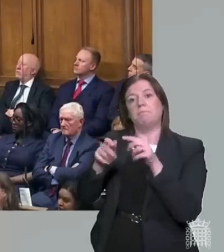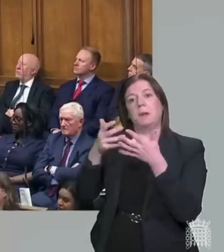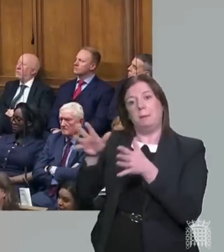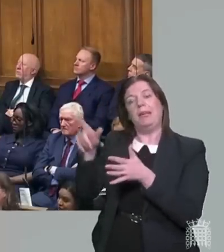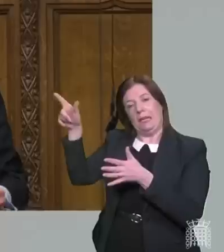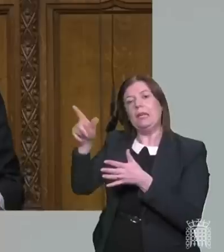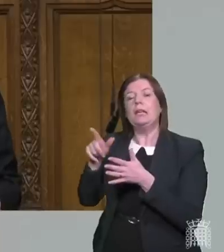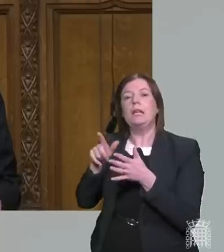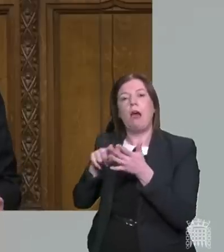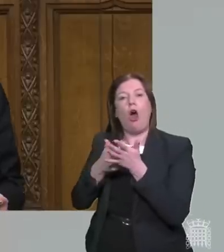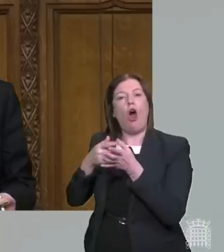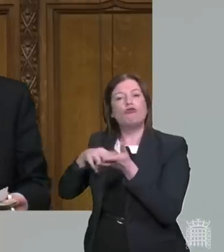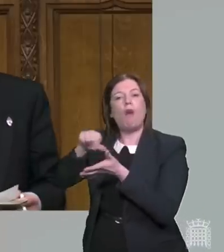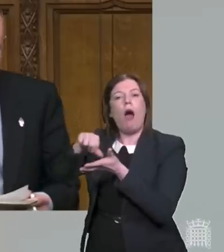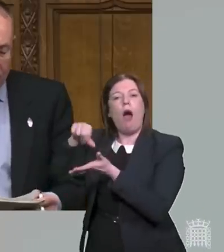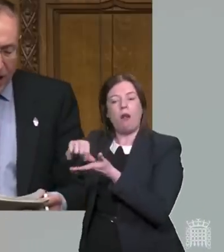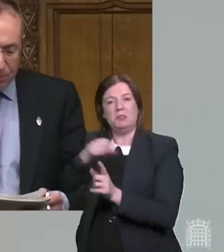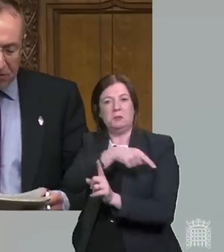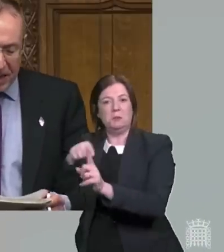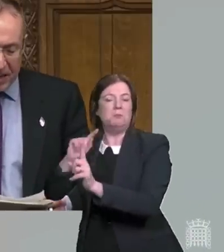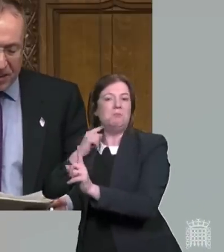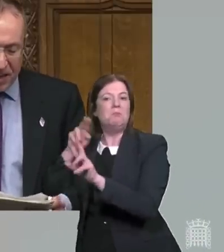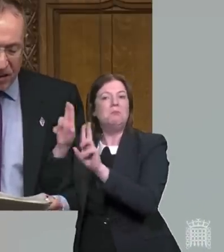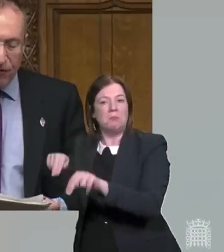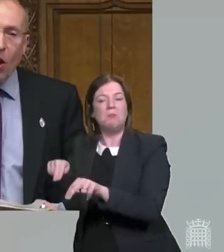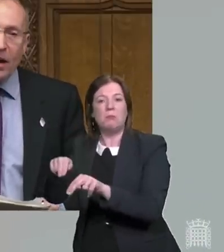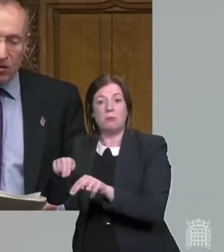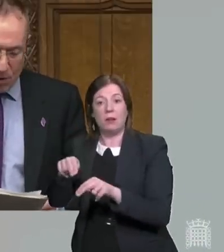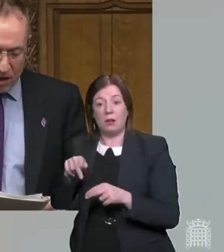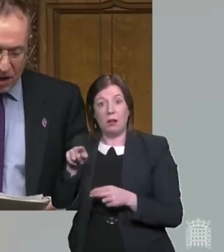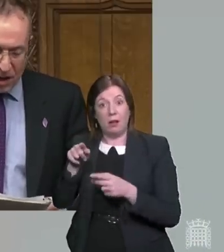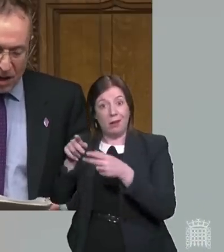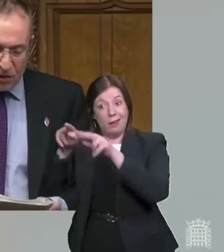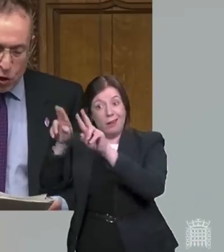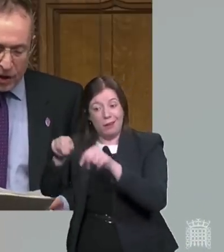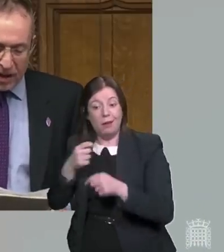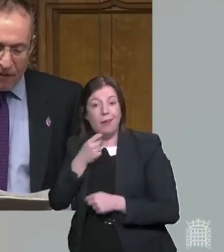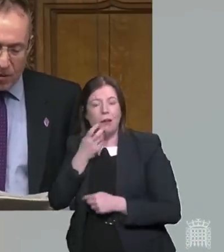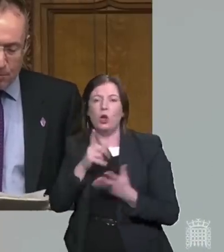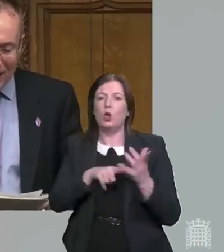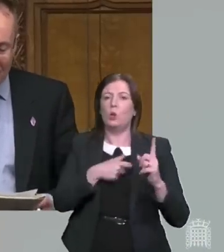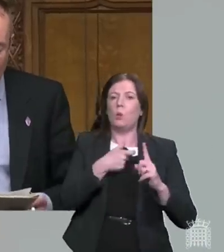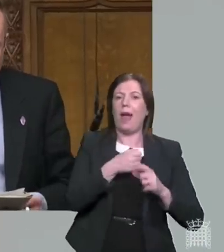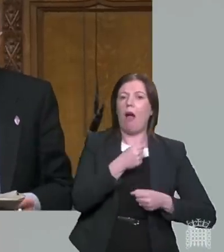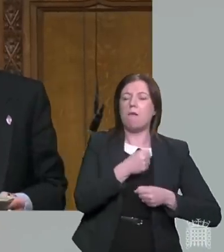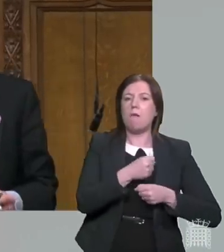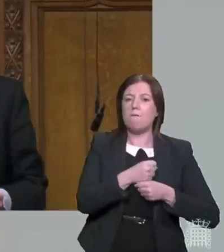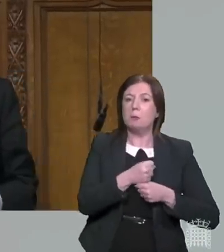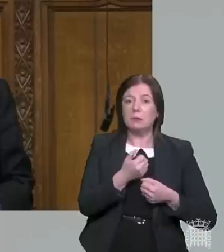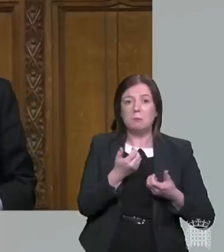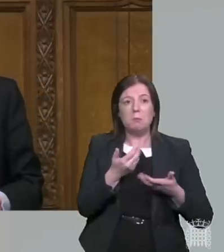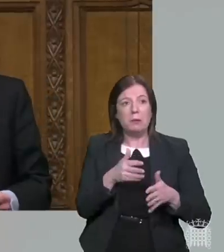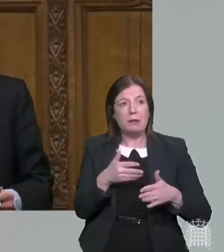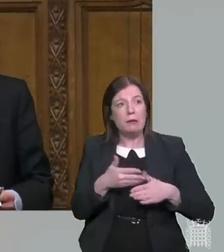of the regime in Iran. In the 3 years preceding and the days following his murder, the UK government made little effort